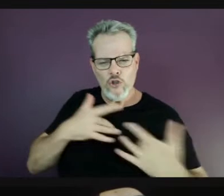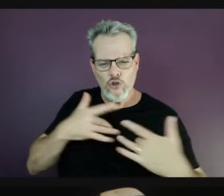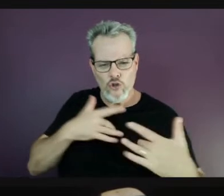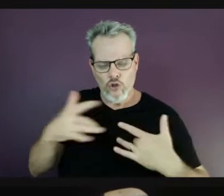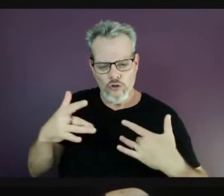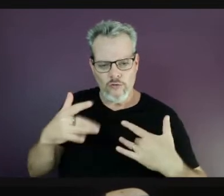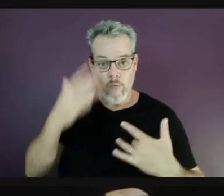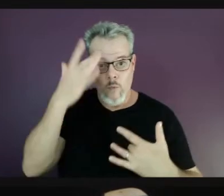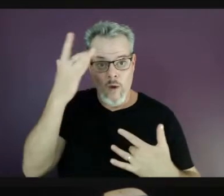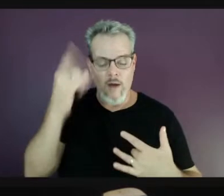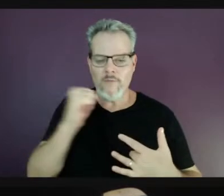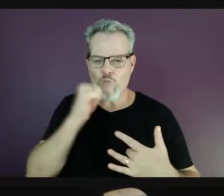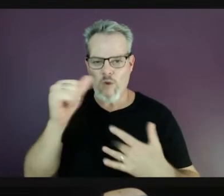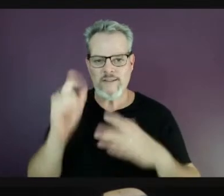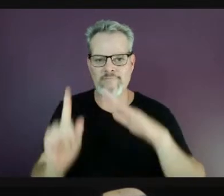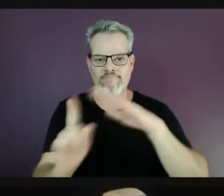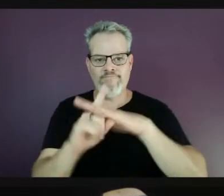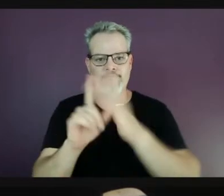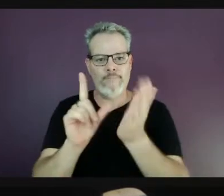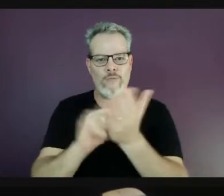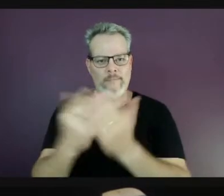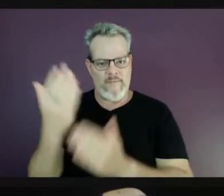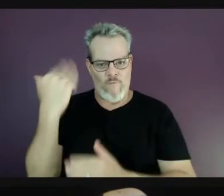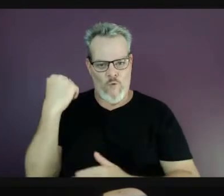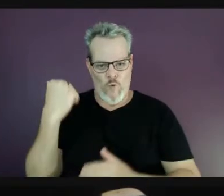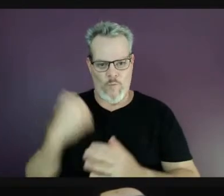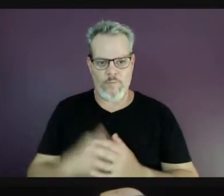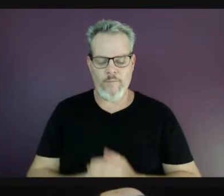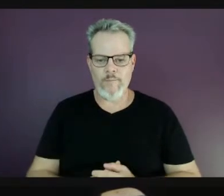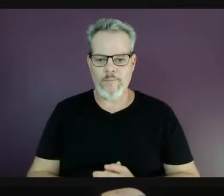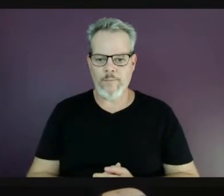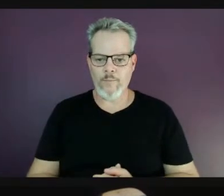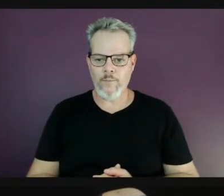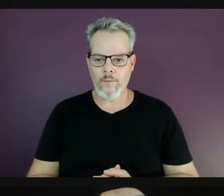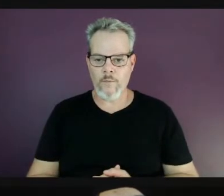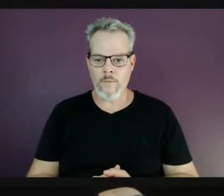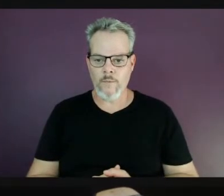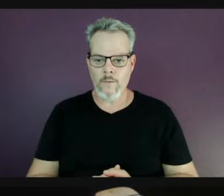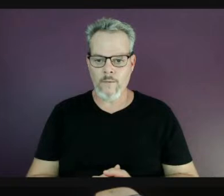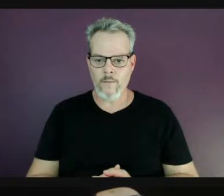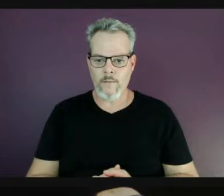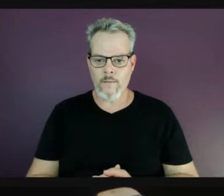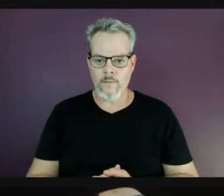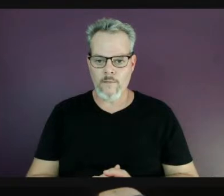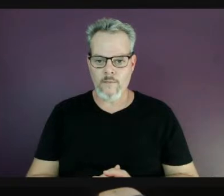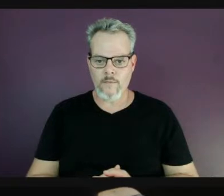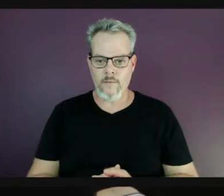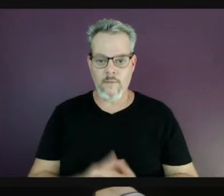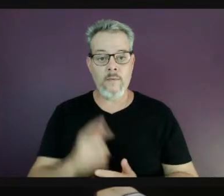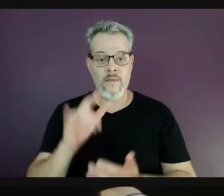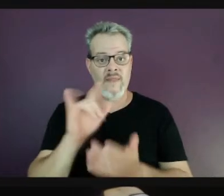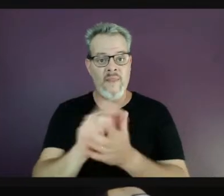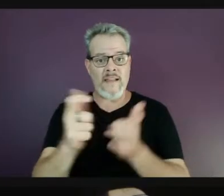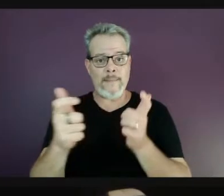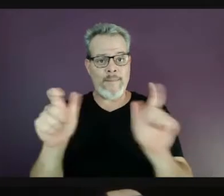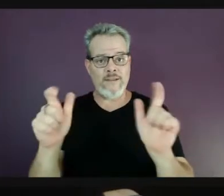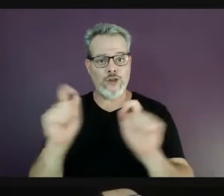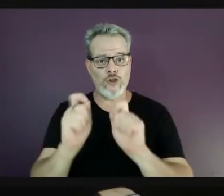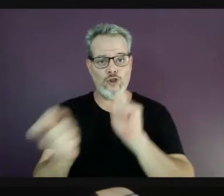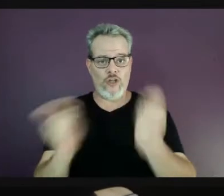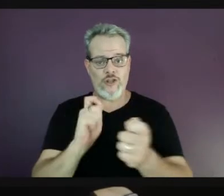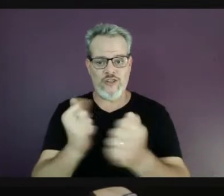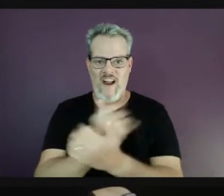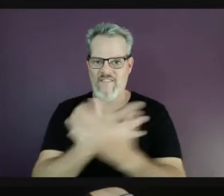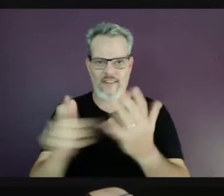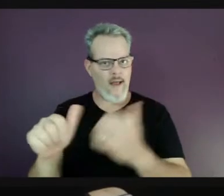So could emerge with little notice 1 or 2 hours during peaks in its activity. That's the biggest change there. Everything else is rehashed.